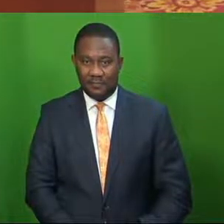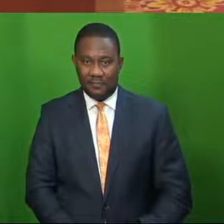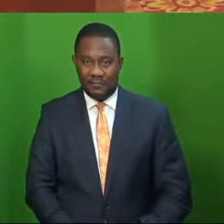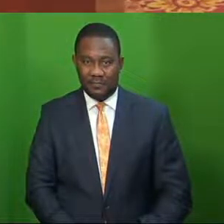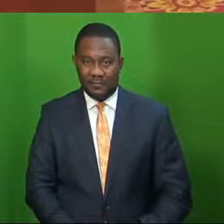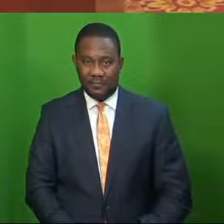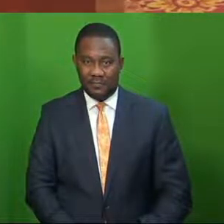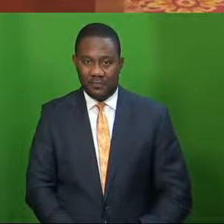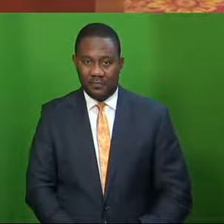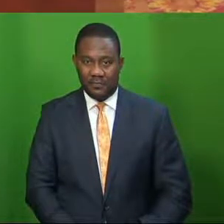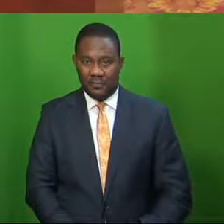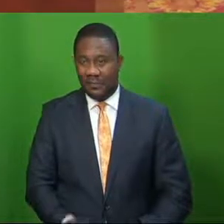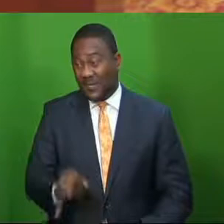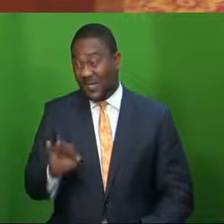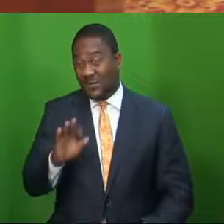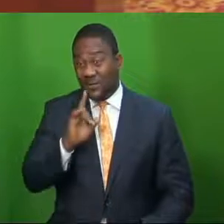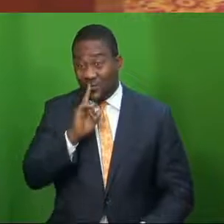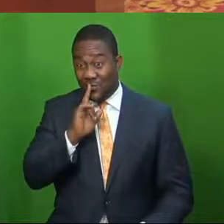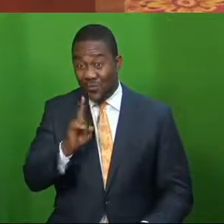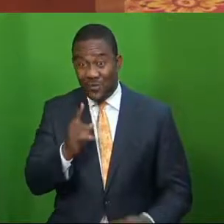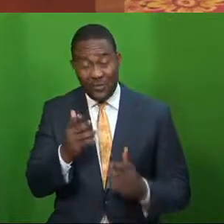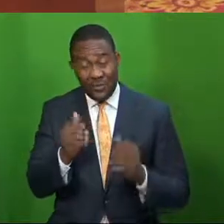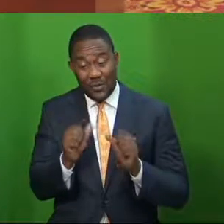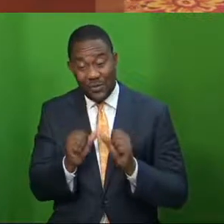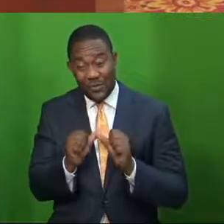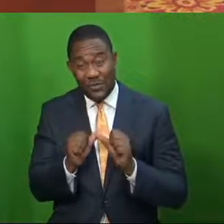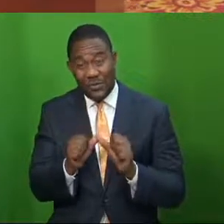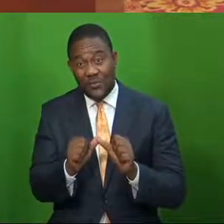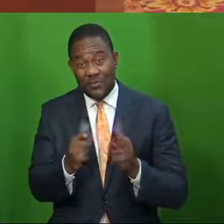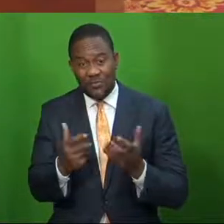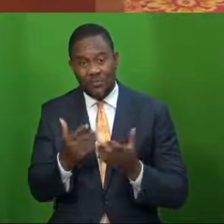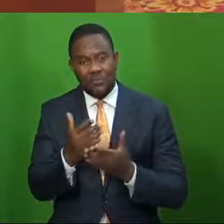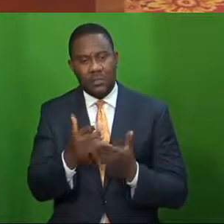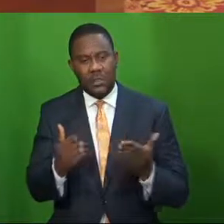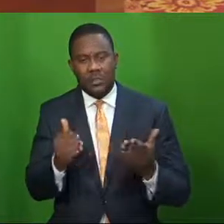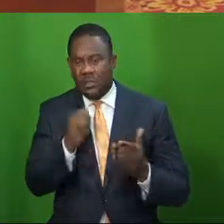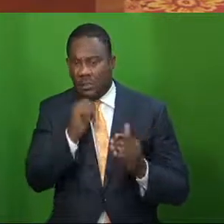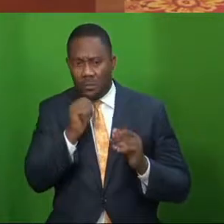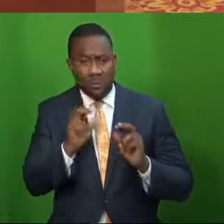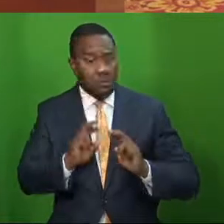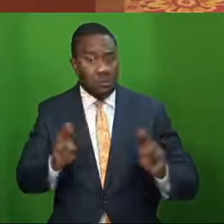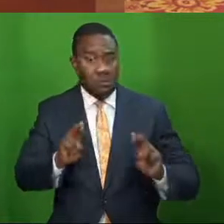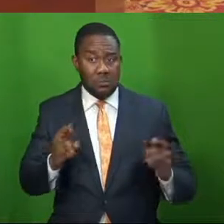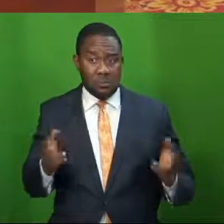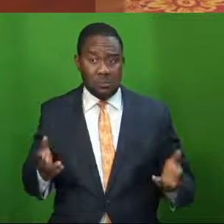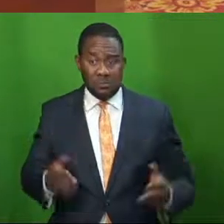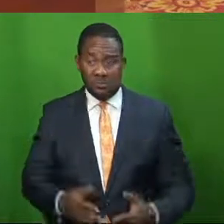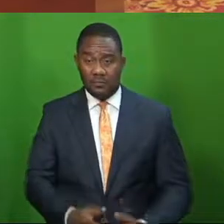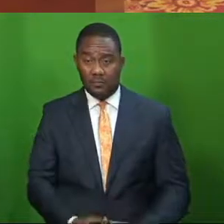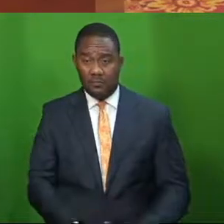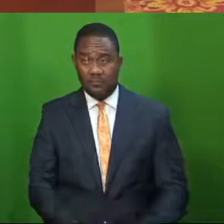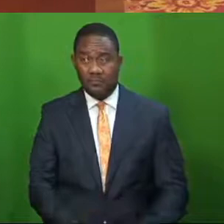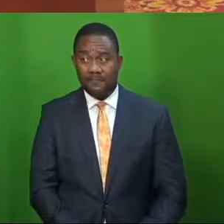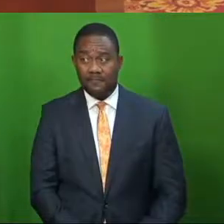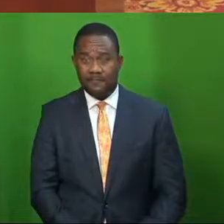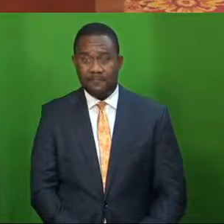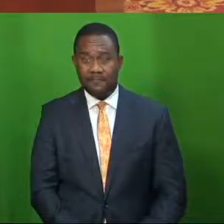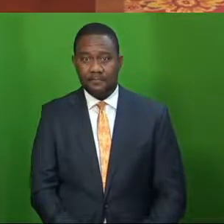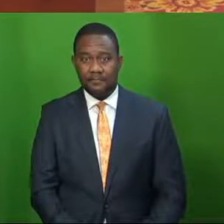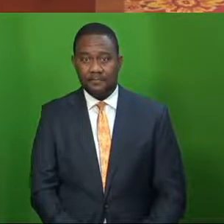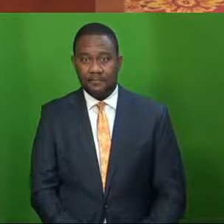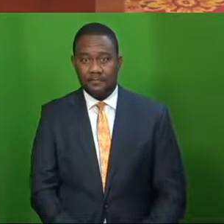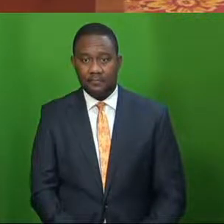real believers. Because there are some who are not real believers or who didn't get baptized. But, the Speaker, that